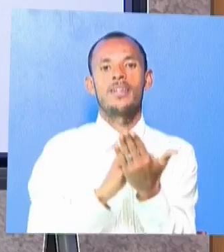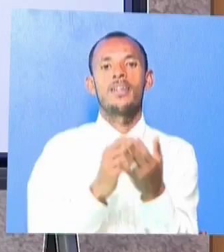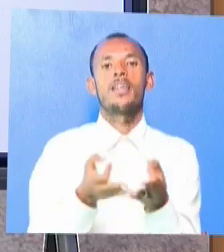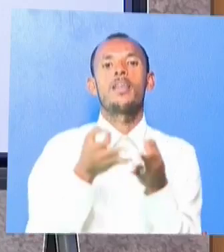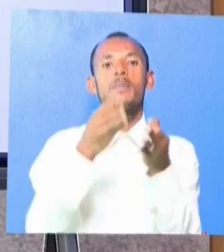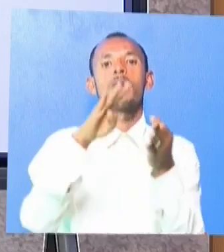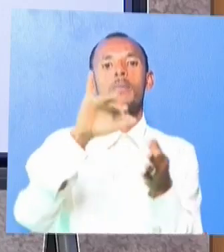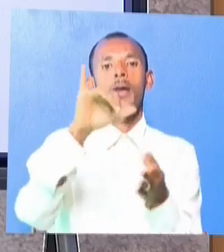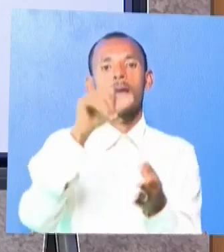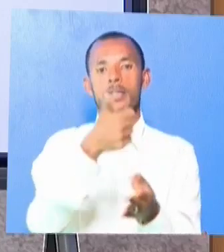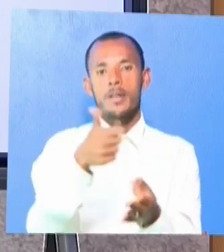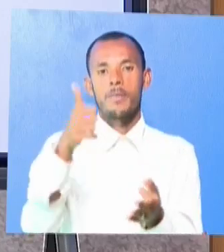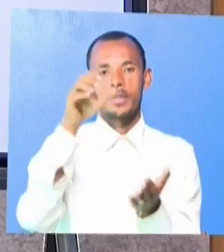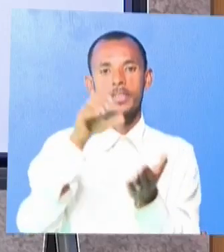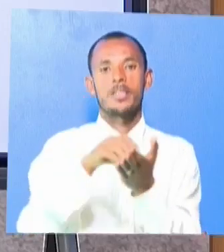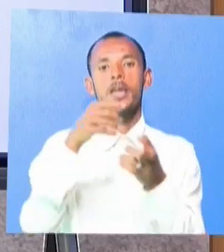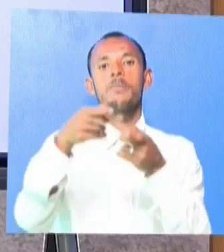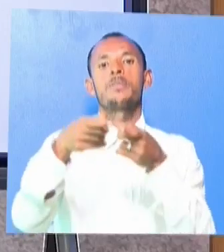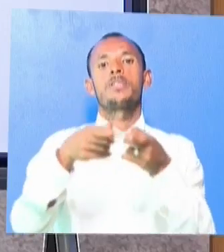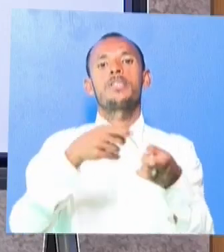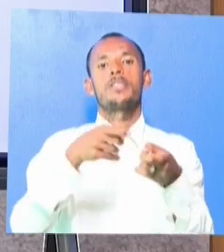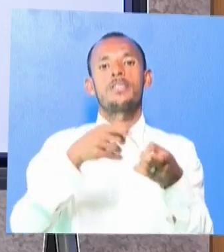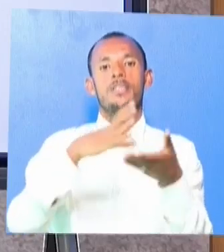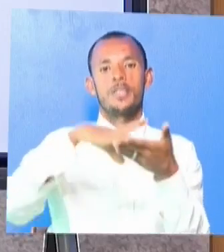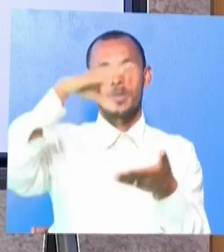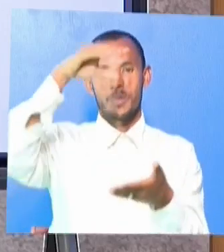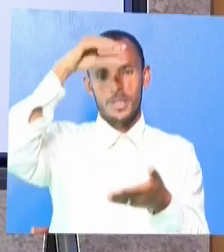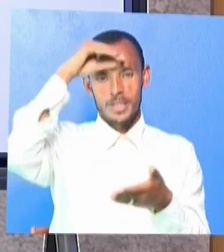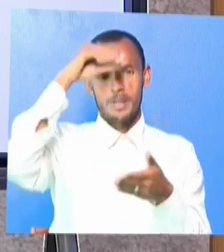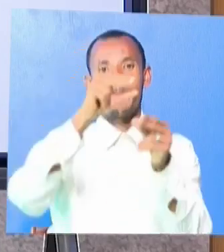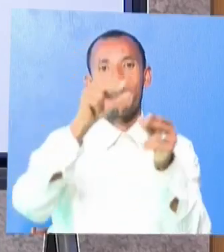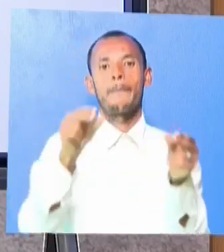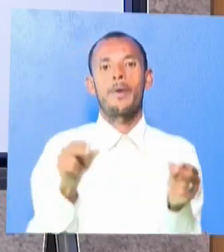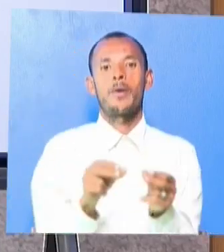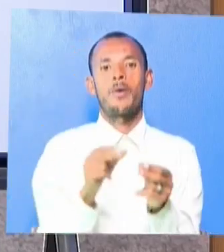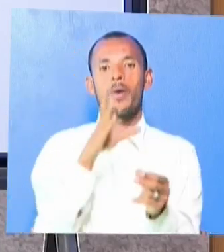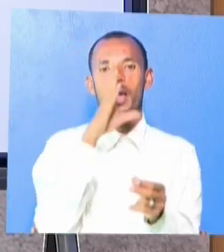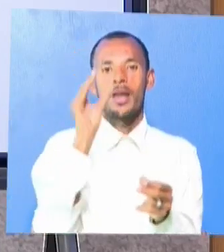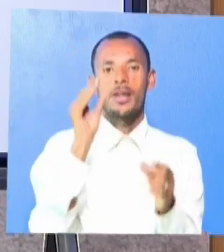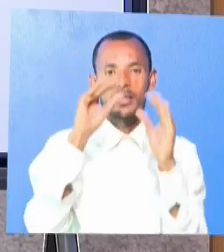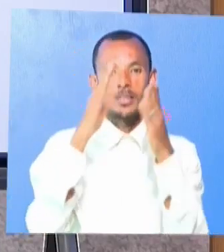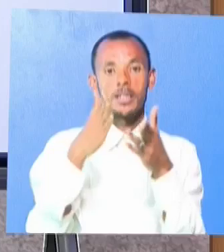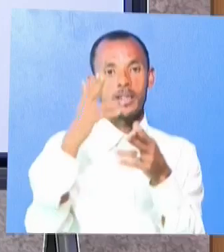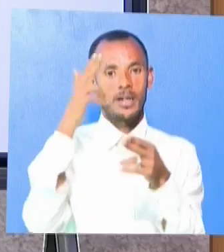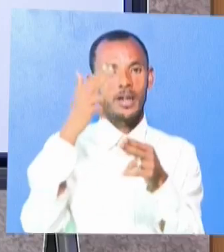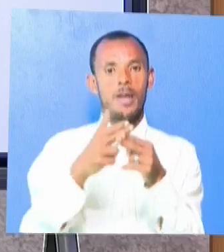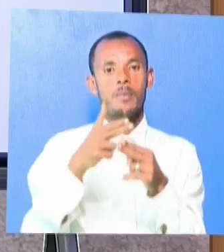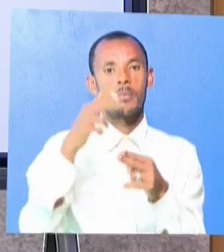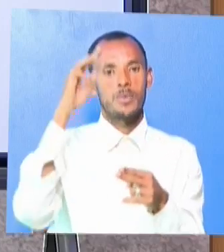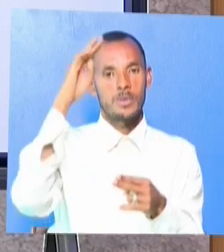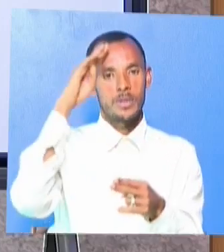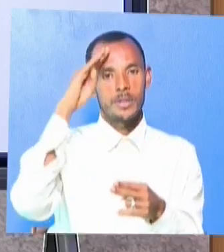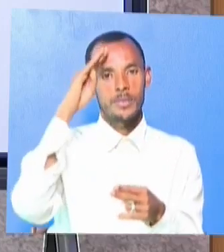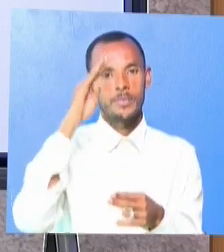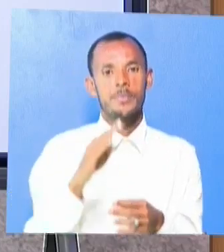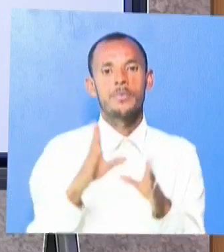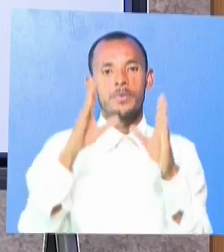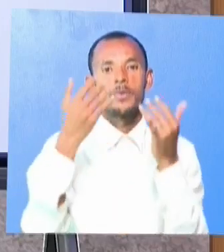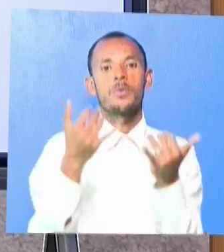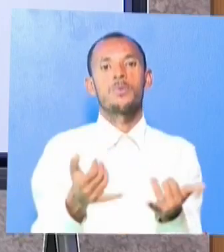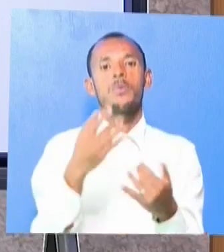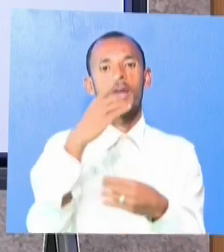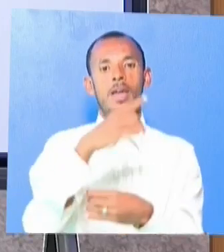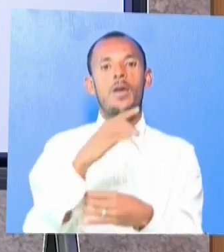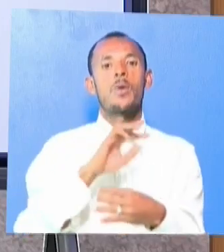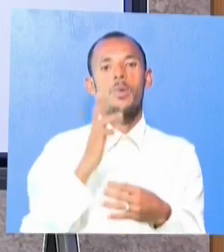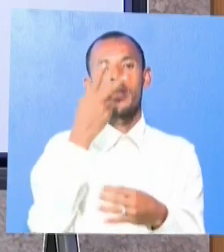delivered by Addis Ababa City Administration Education Bureau. And I am Zuna Mukun. Today,